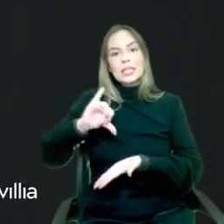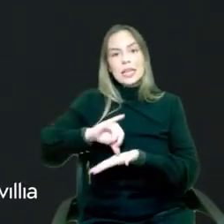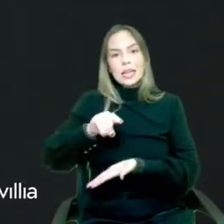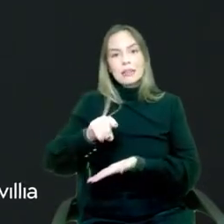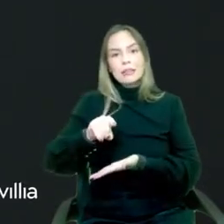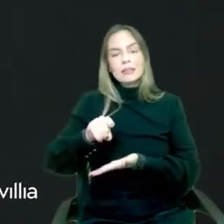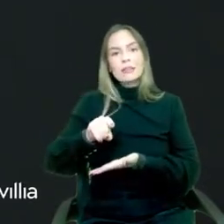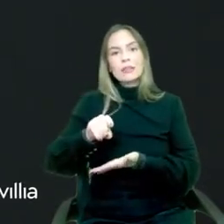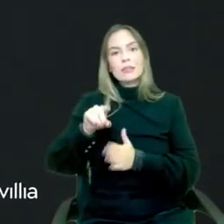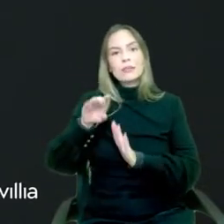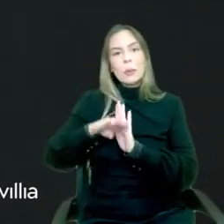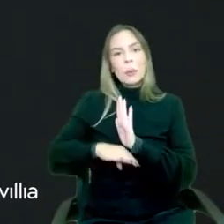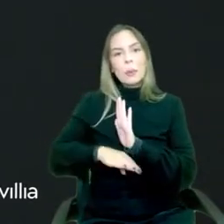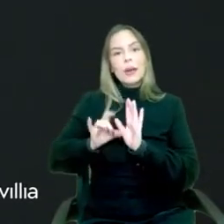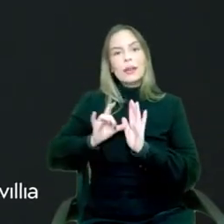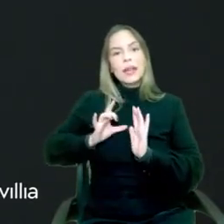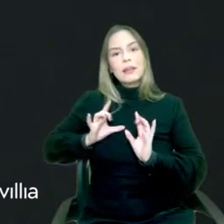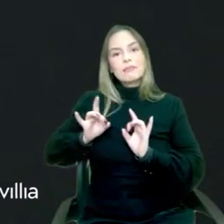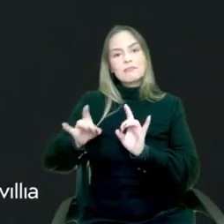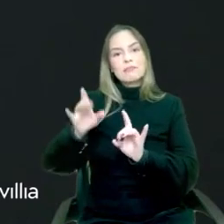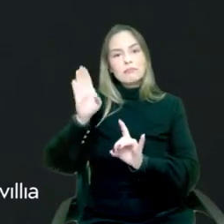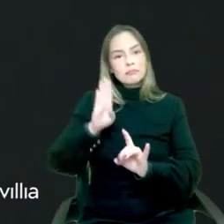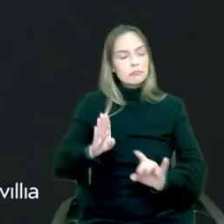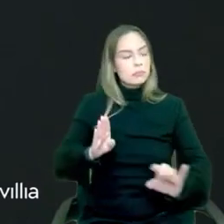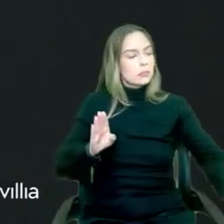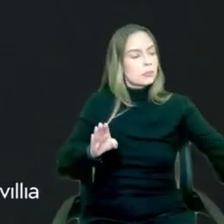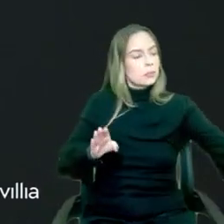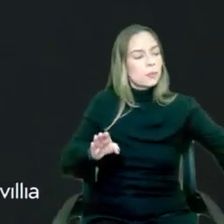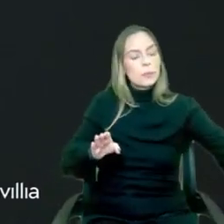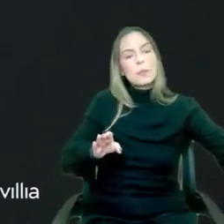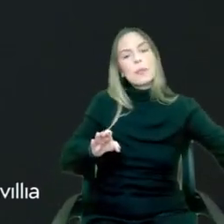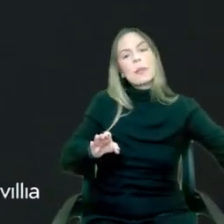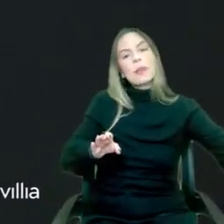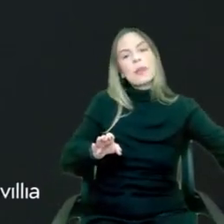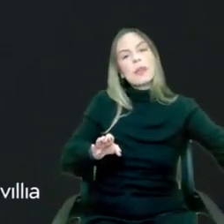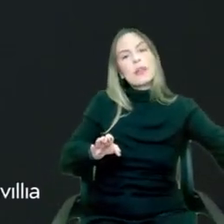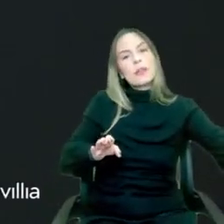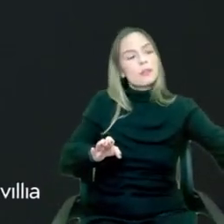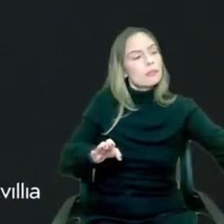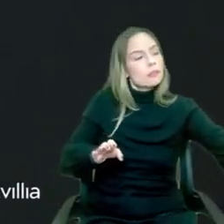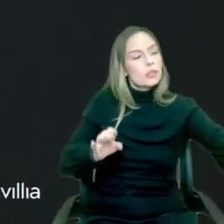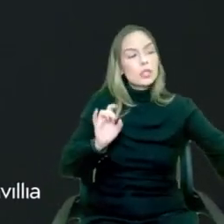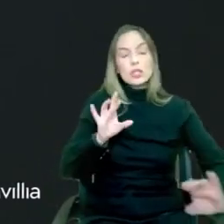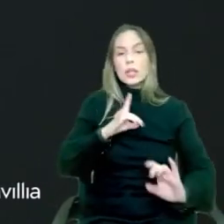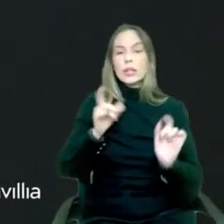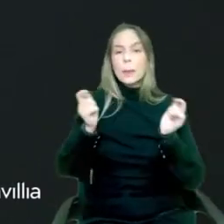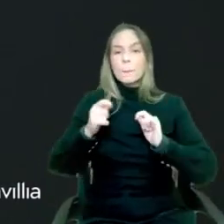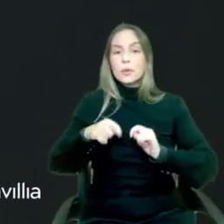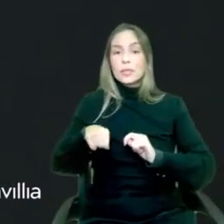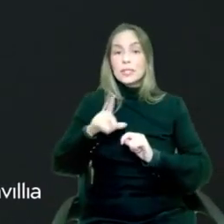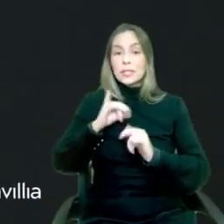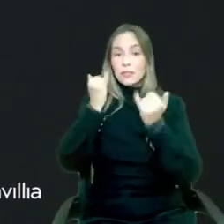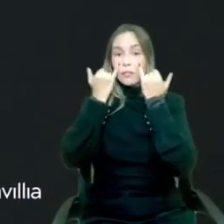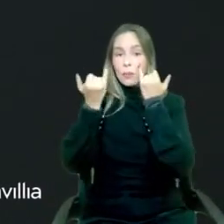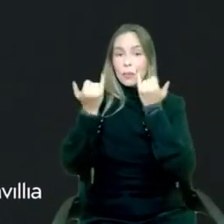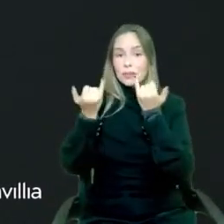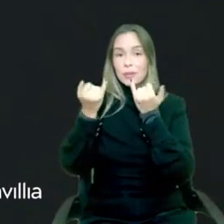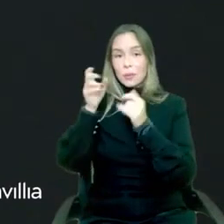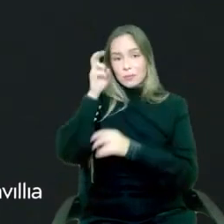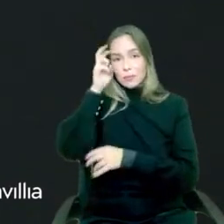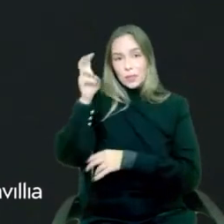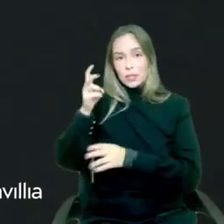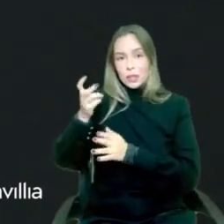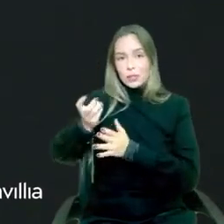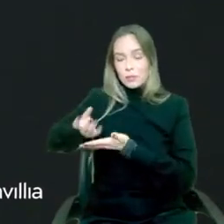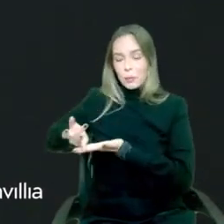Brazil. And this is only possible if you have a lot of information intelligence to really understand the behavior